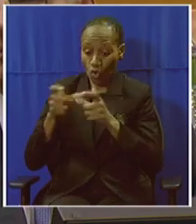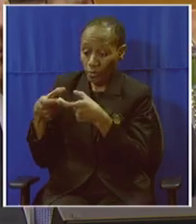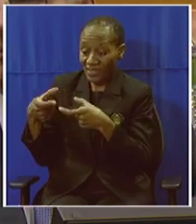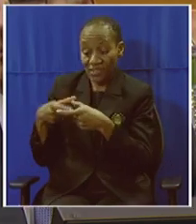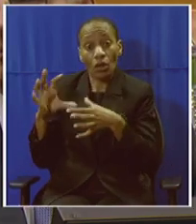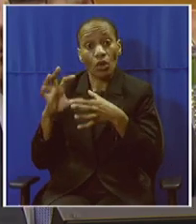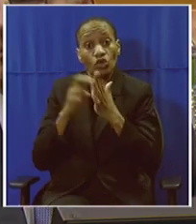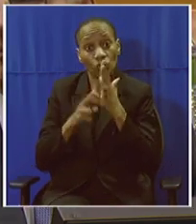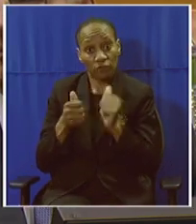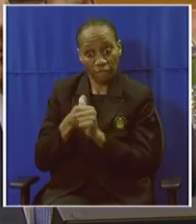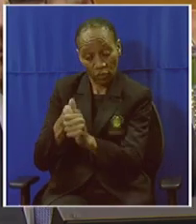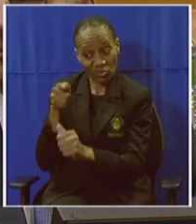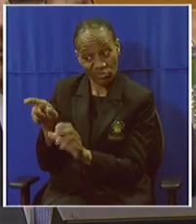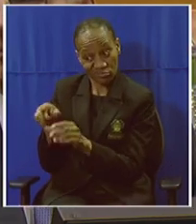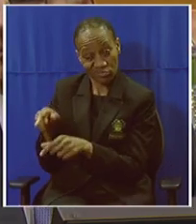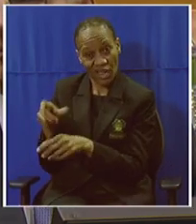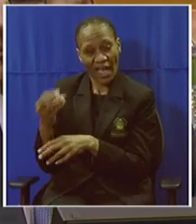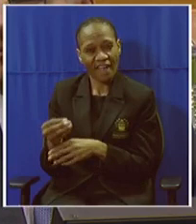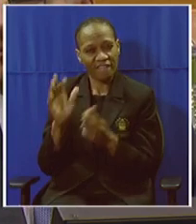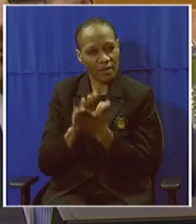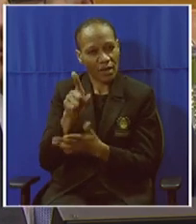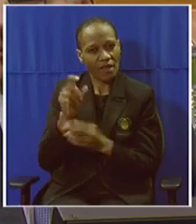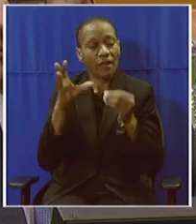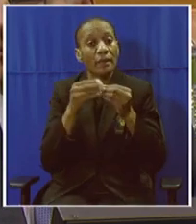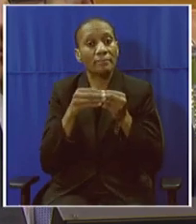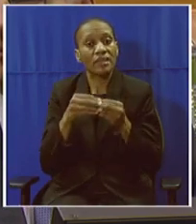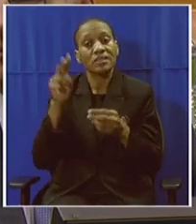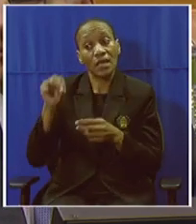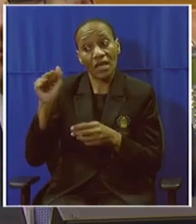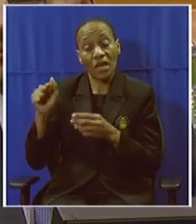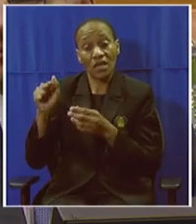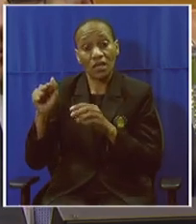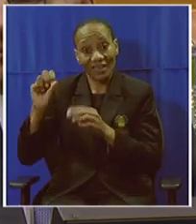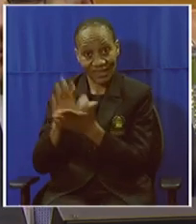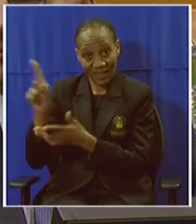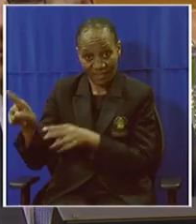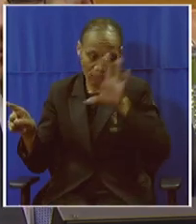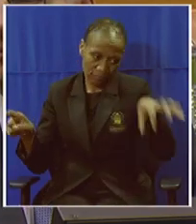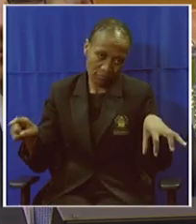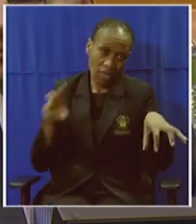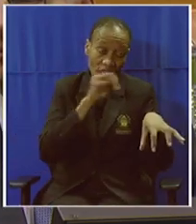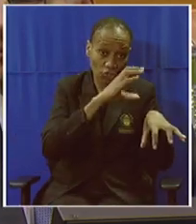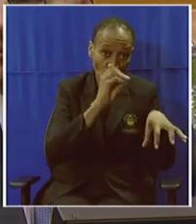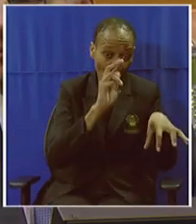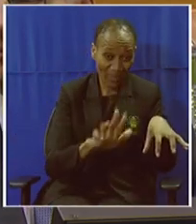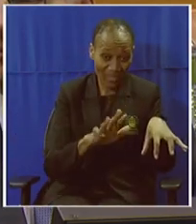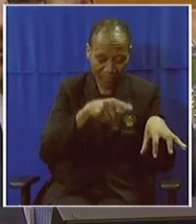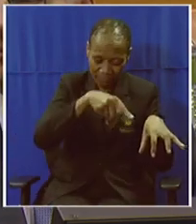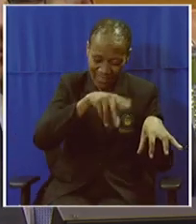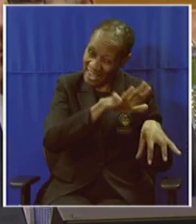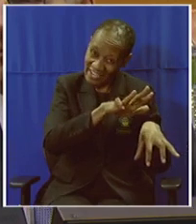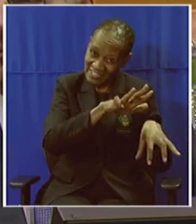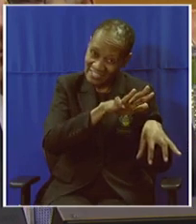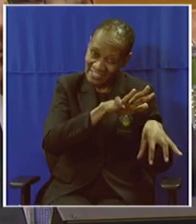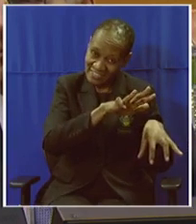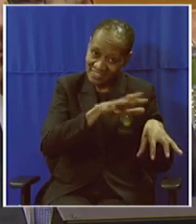too consists of 11 members of the National Assembly and 9 members of the National Council of